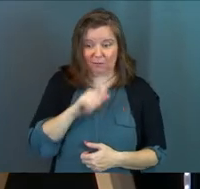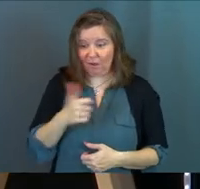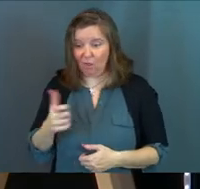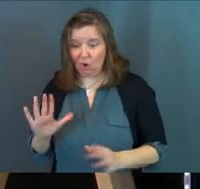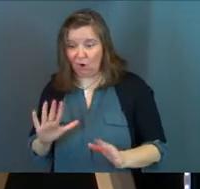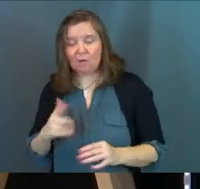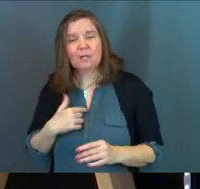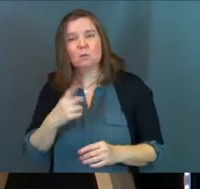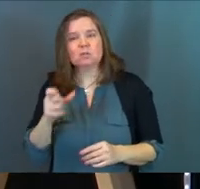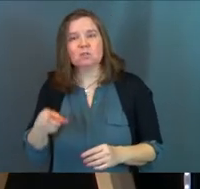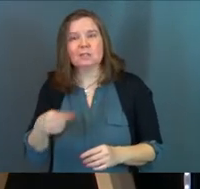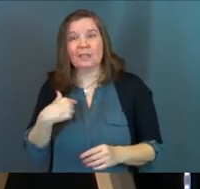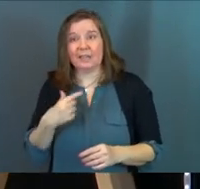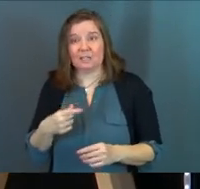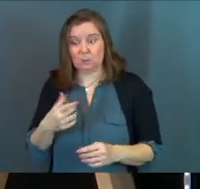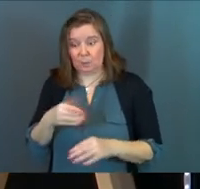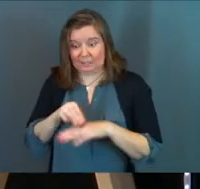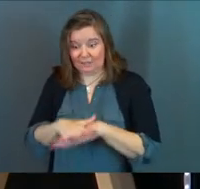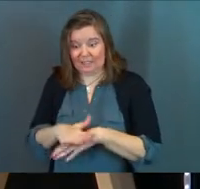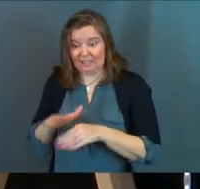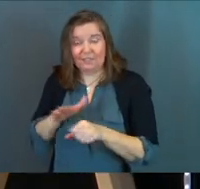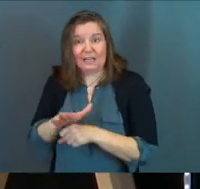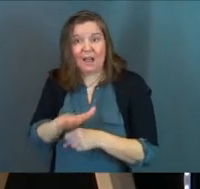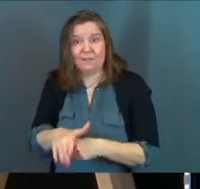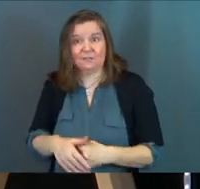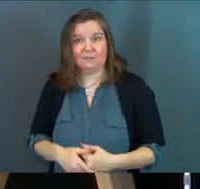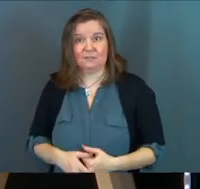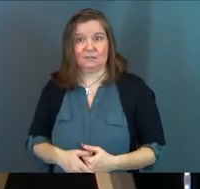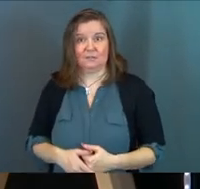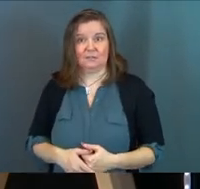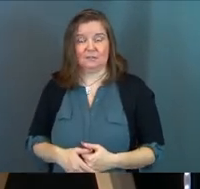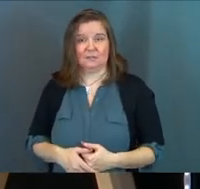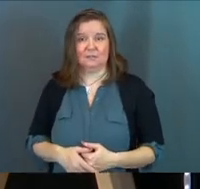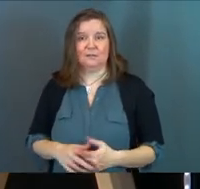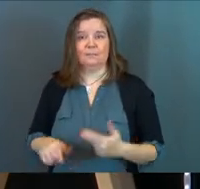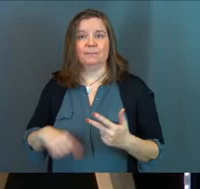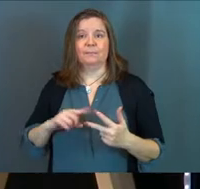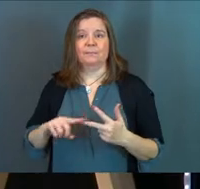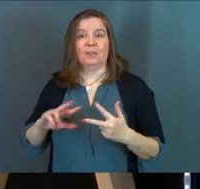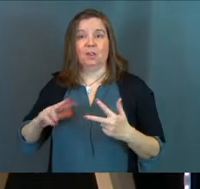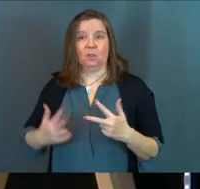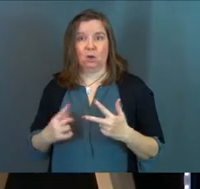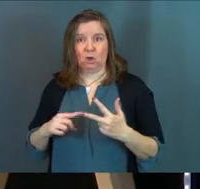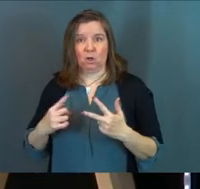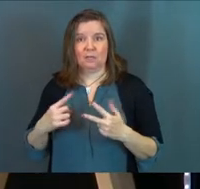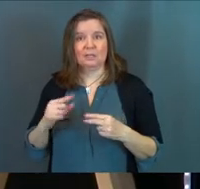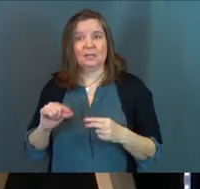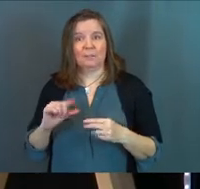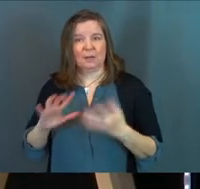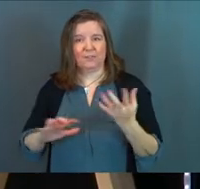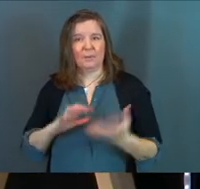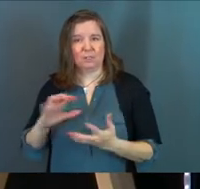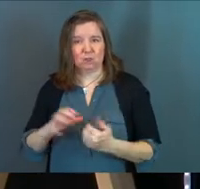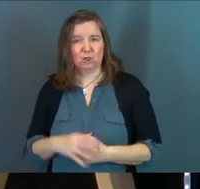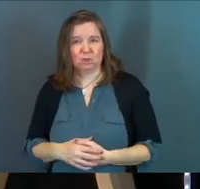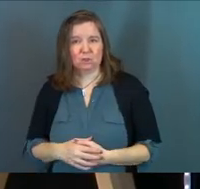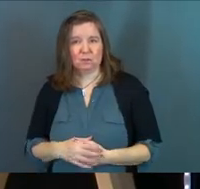over another. It was just, this was effective enough. And then we got to the third, and it was a bit of a